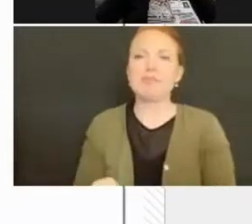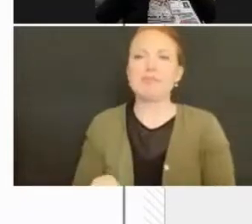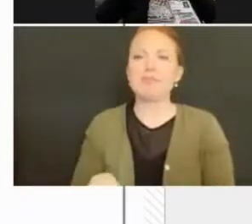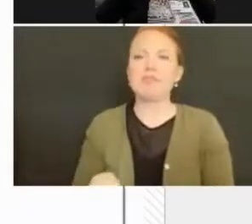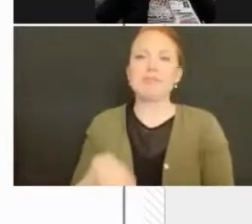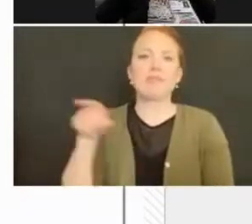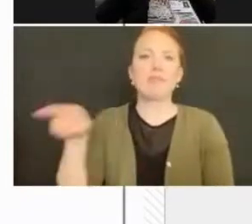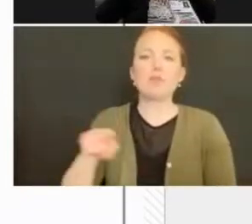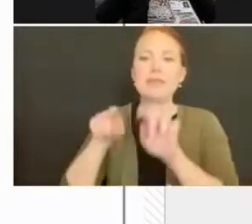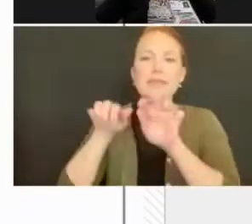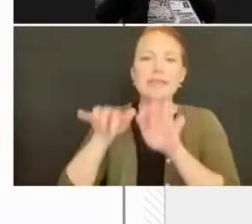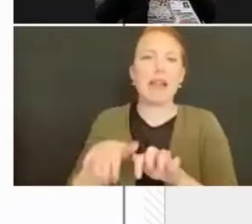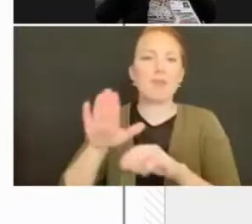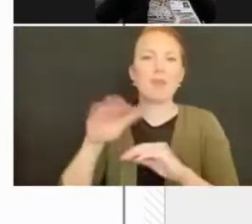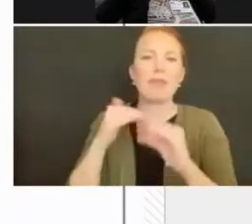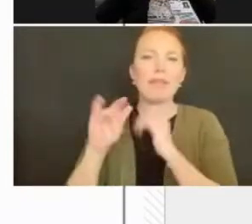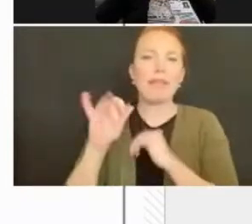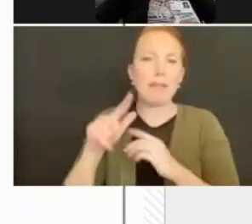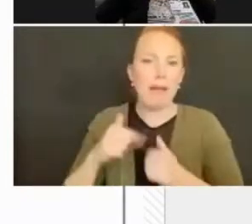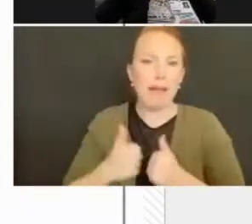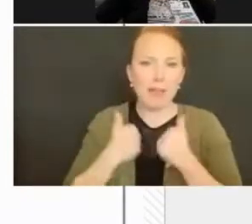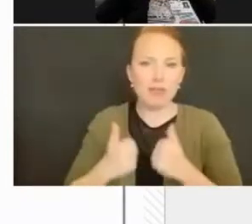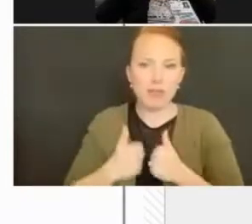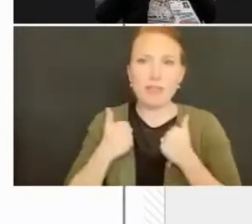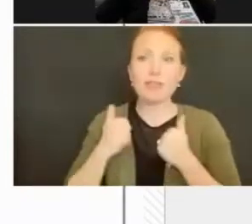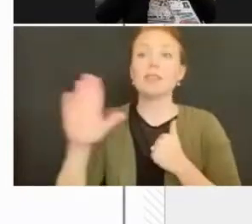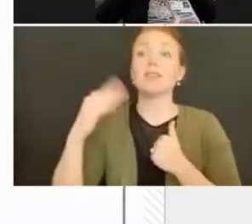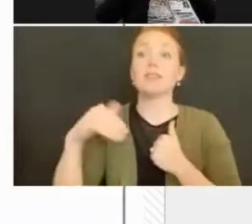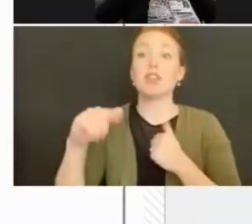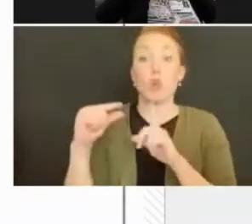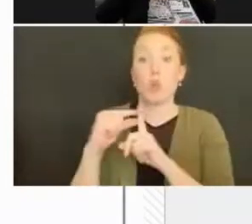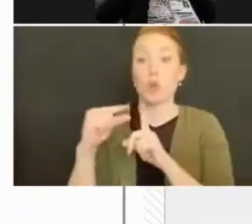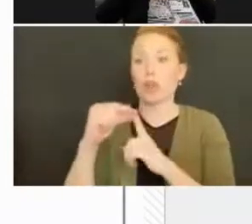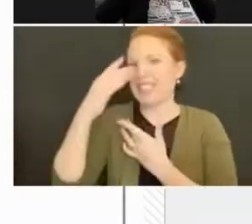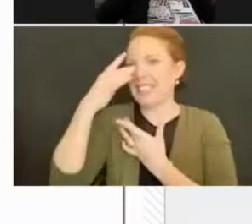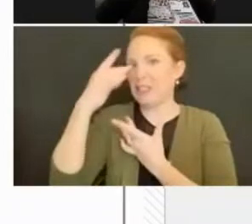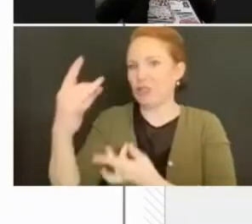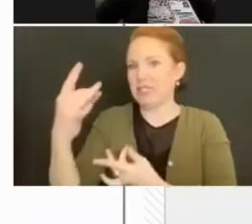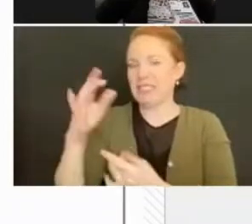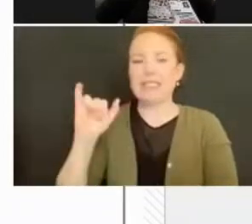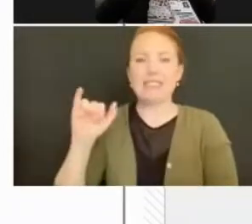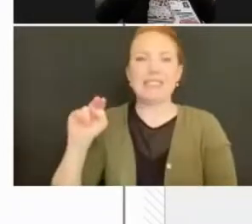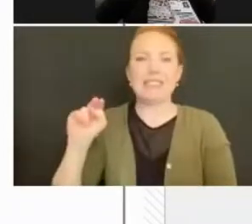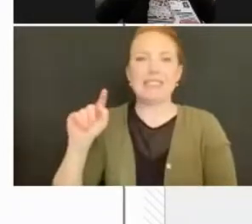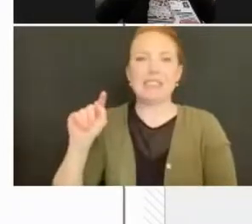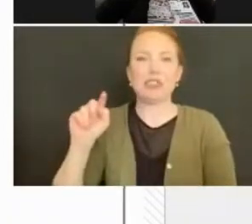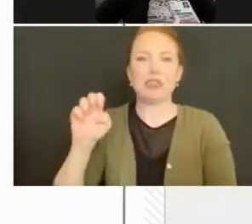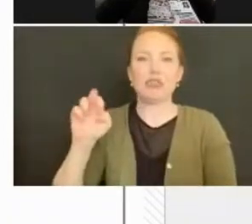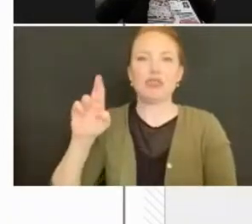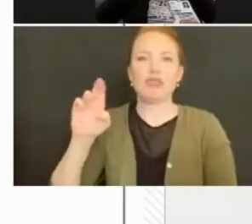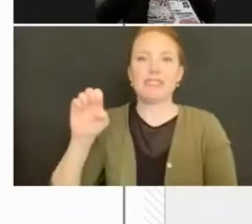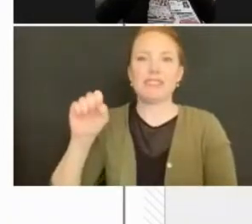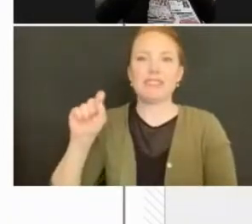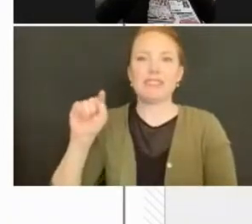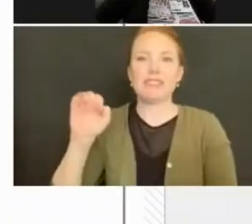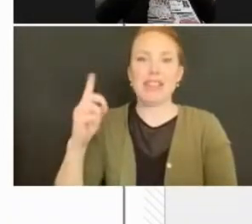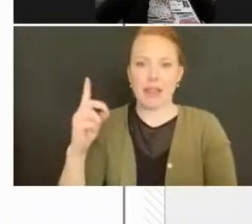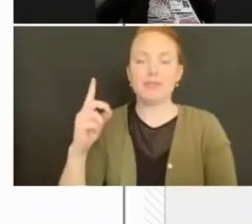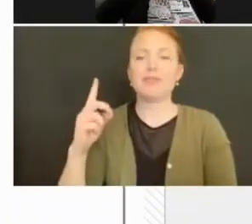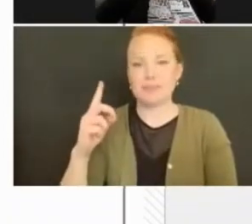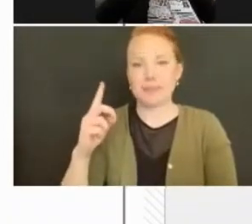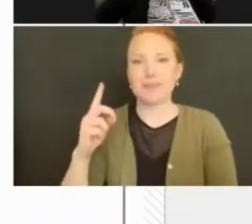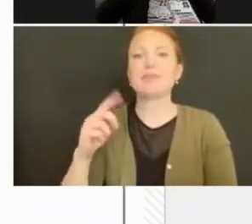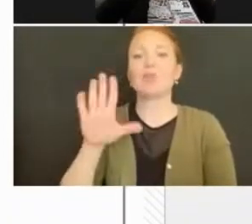type your email address and the word interested. Your email address and the word interested in